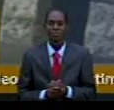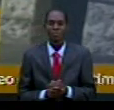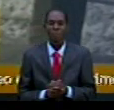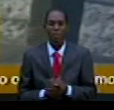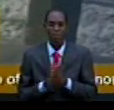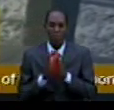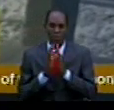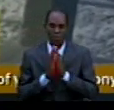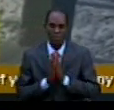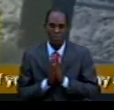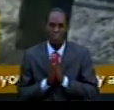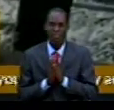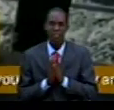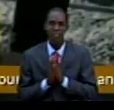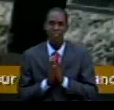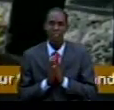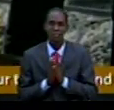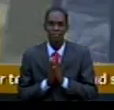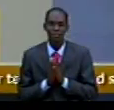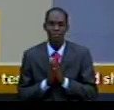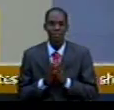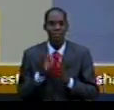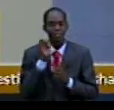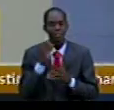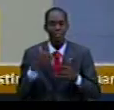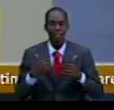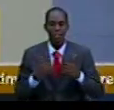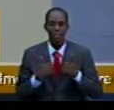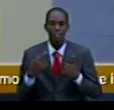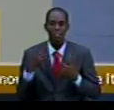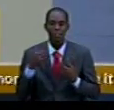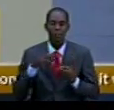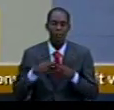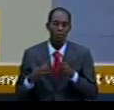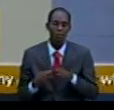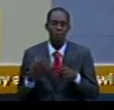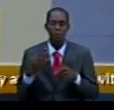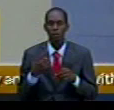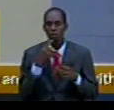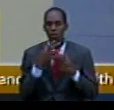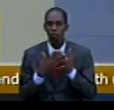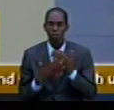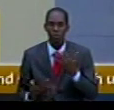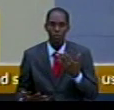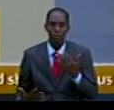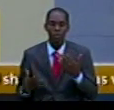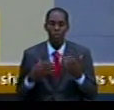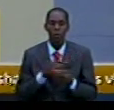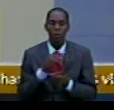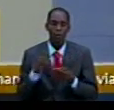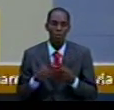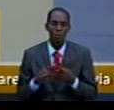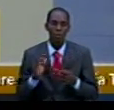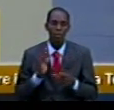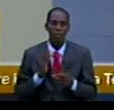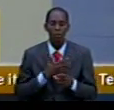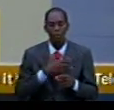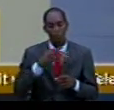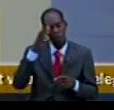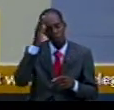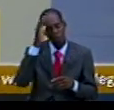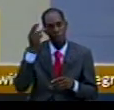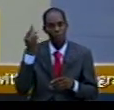Amen. She's been suffering from issue of blood, and you heard when our father in the Lord was mentioning that